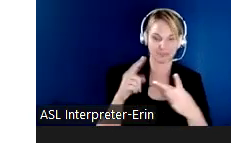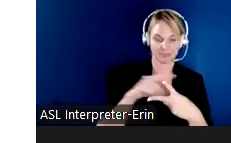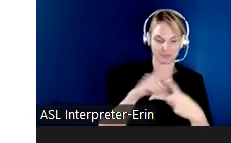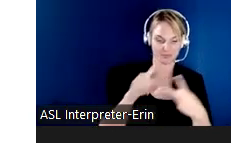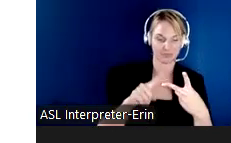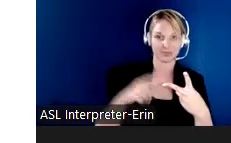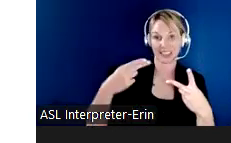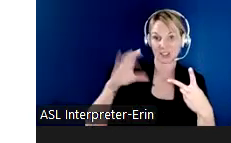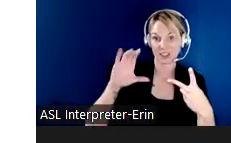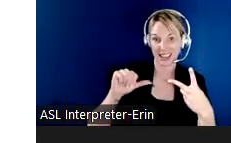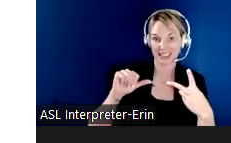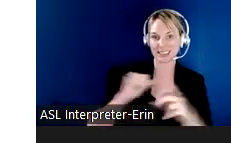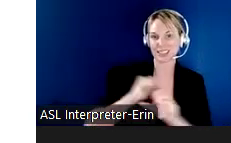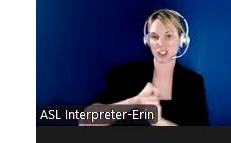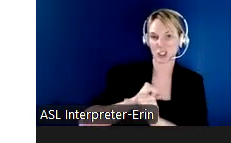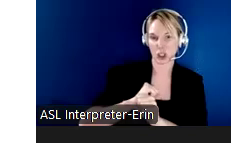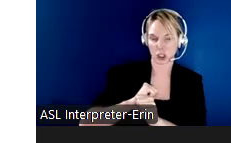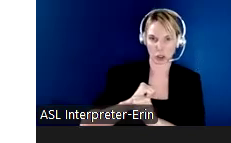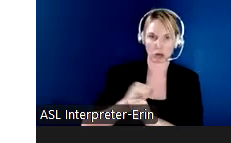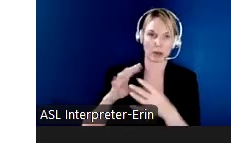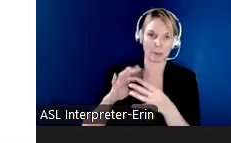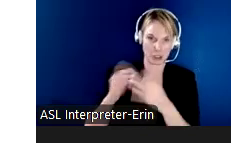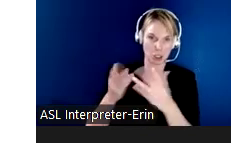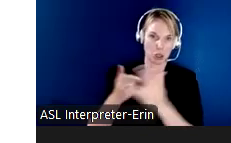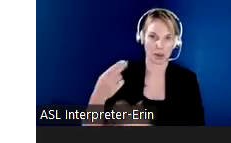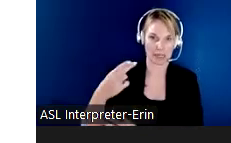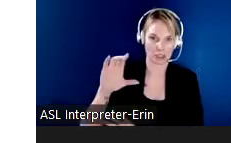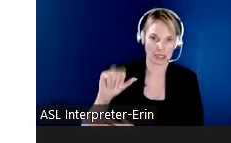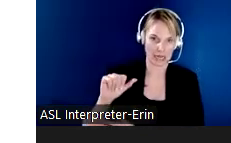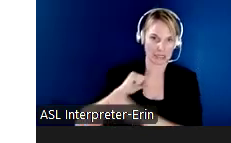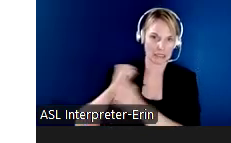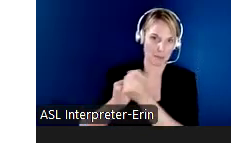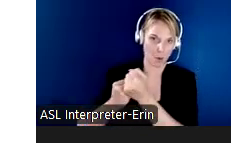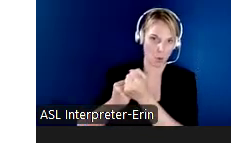message through HCA support or call that